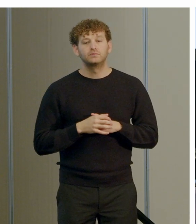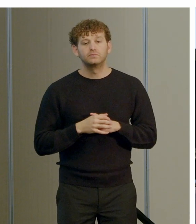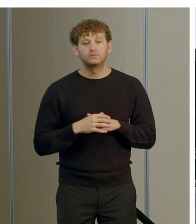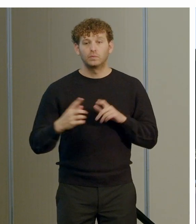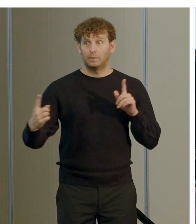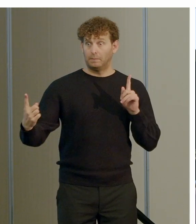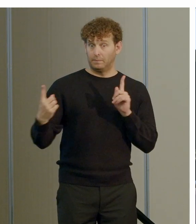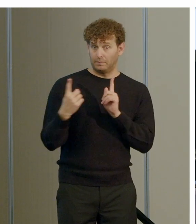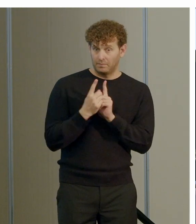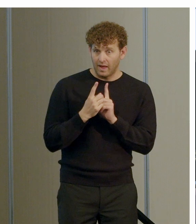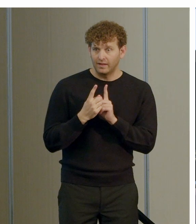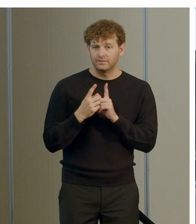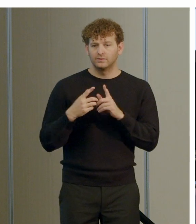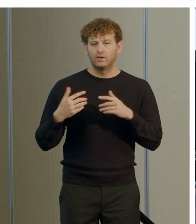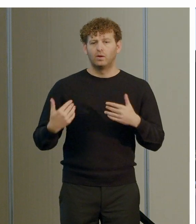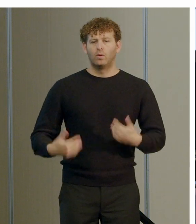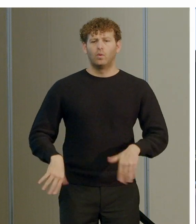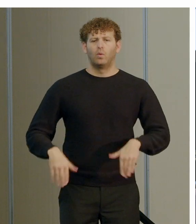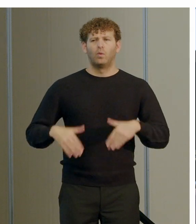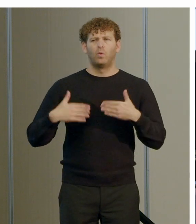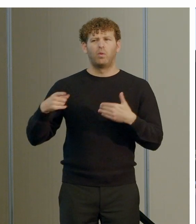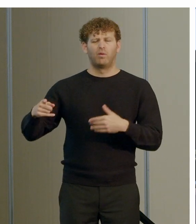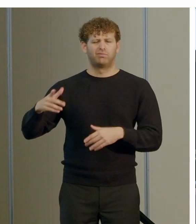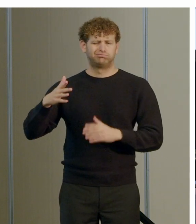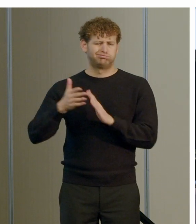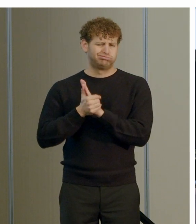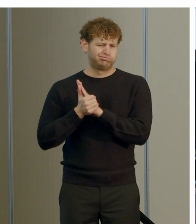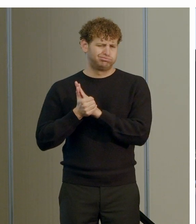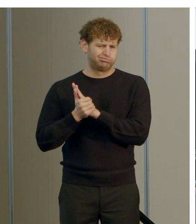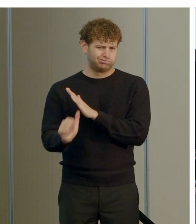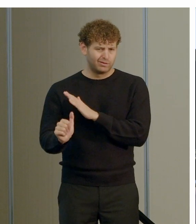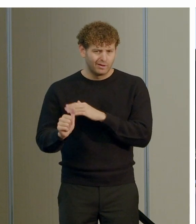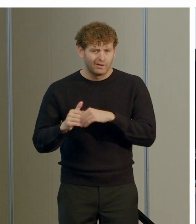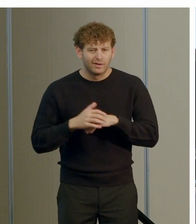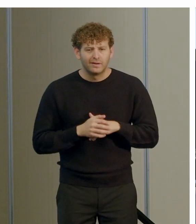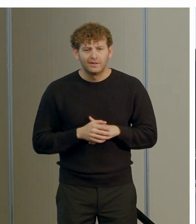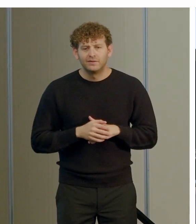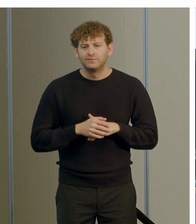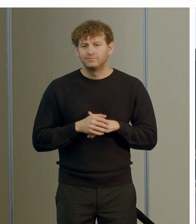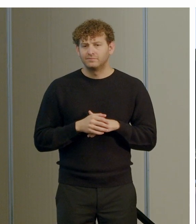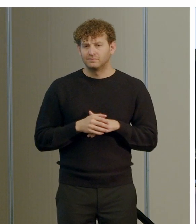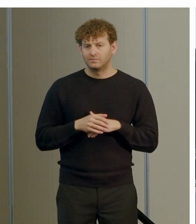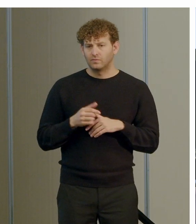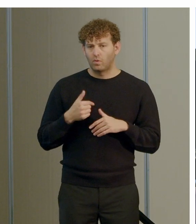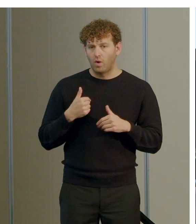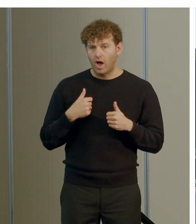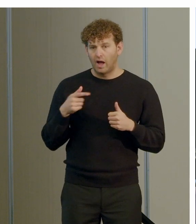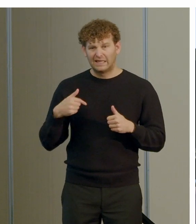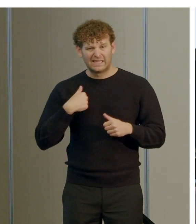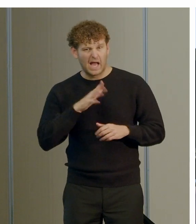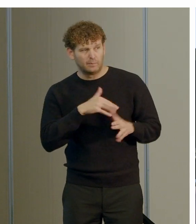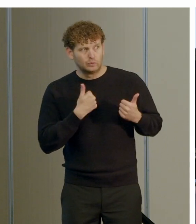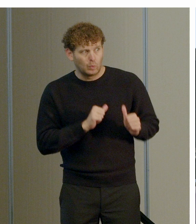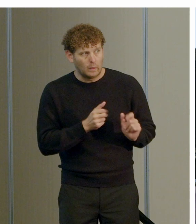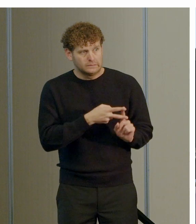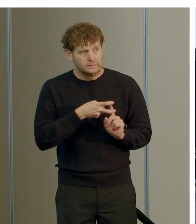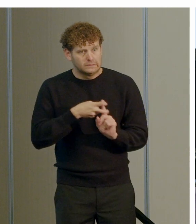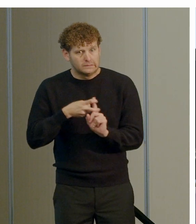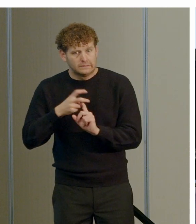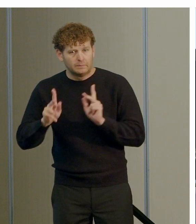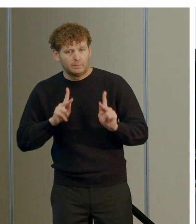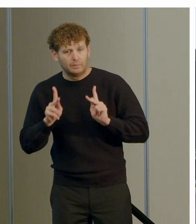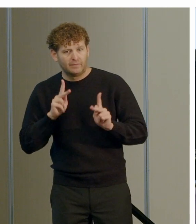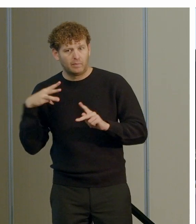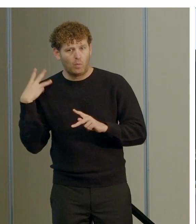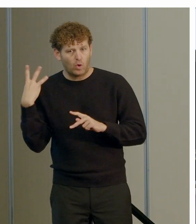good." And then he said, "Don't tell anyone, but I'm trying to recruit him for Washington State." And I am